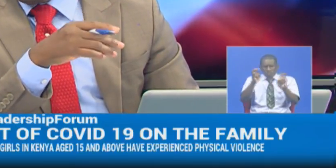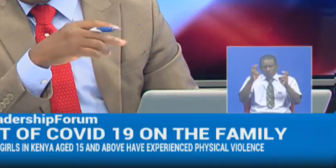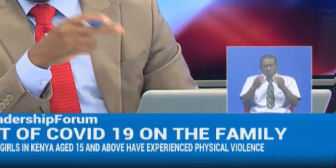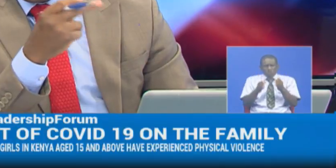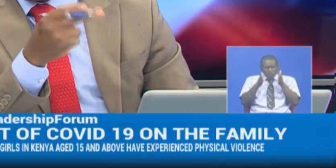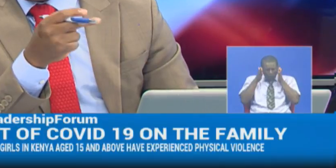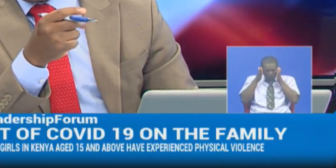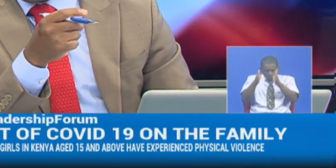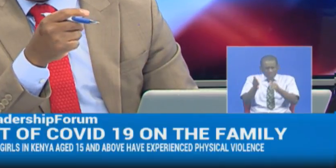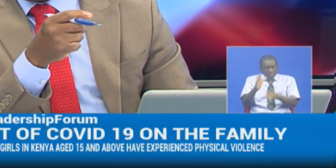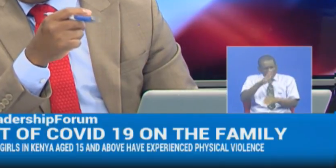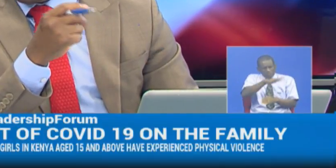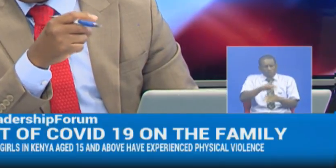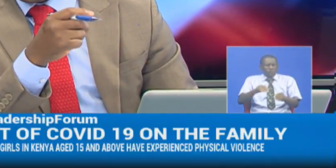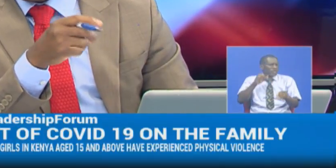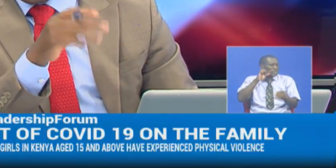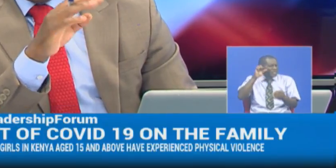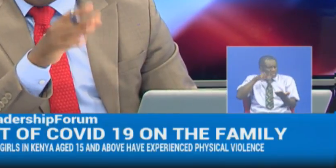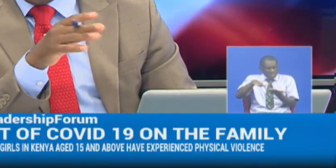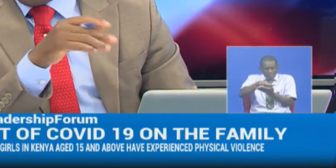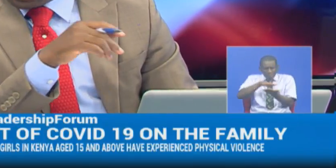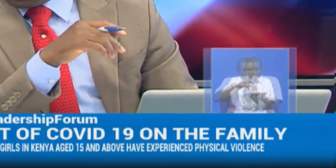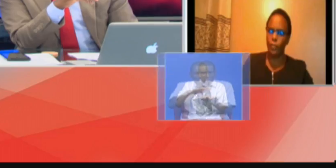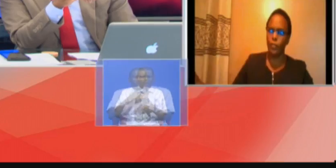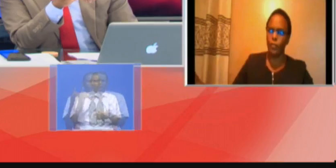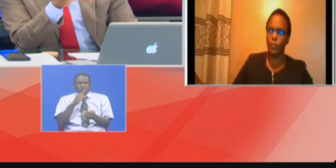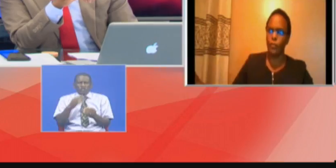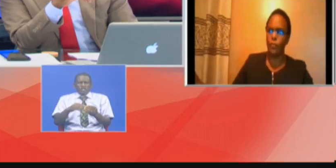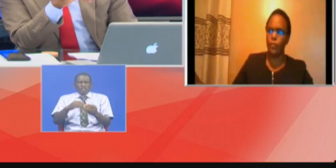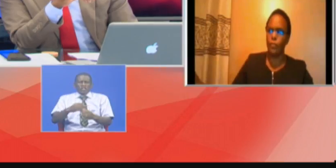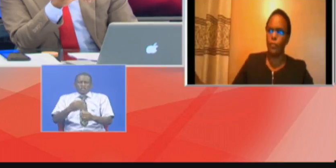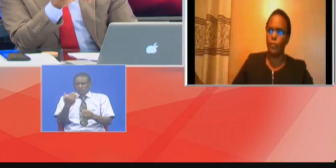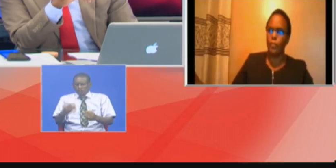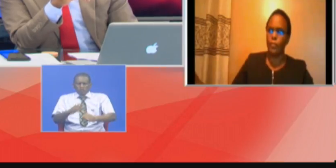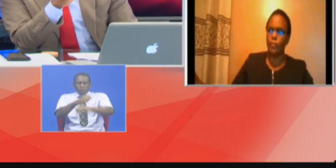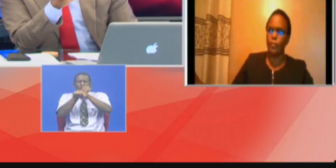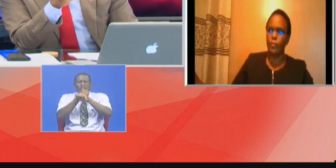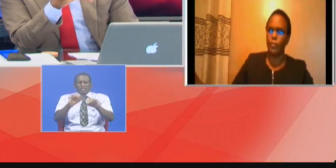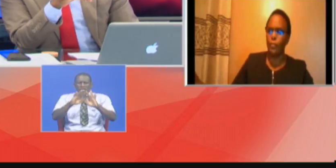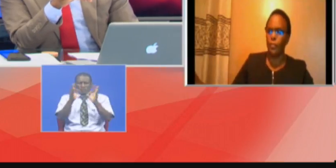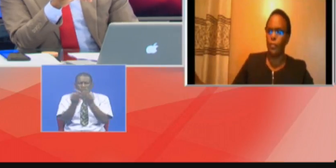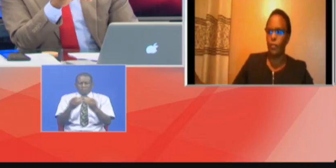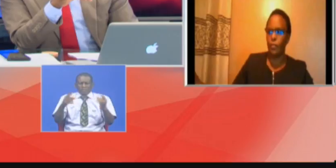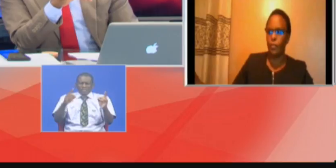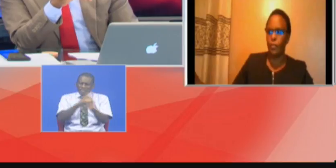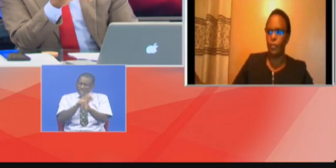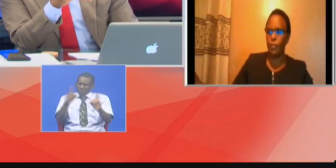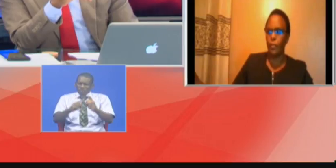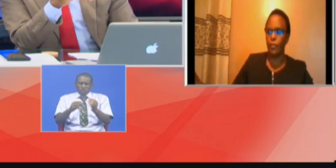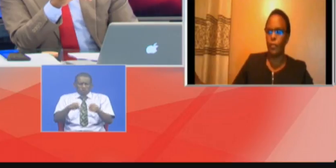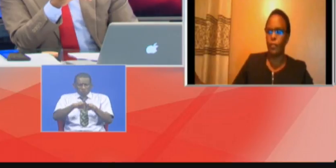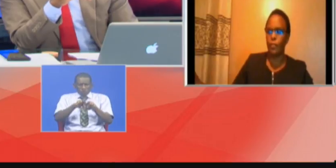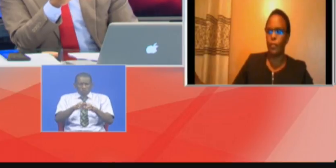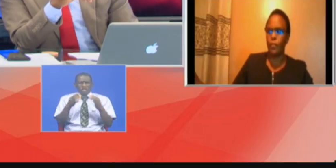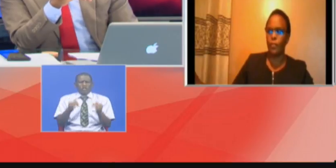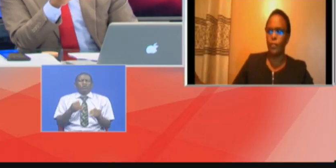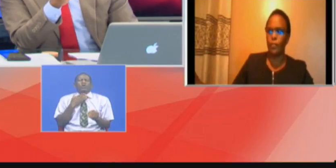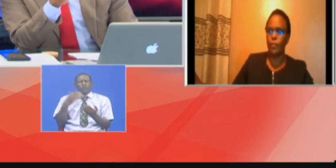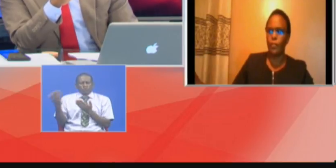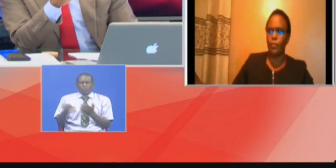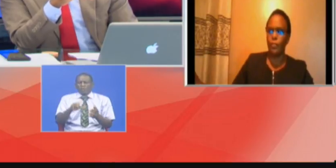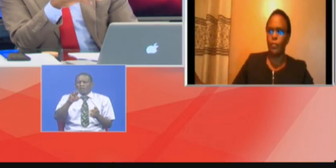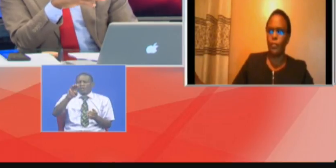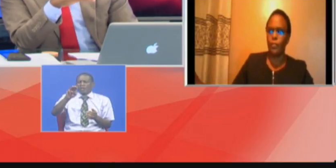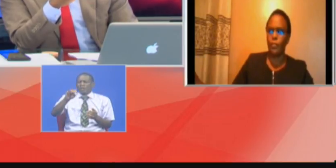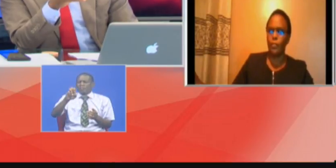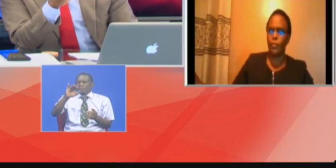this evening on gender-based violence, child protection, and finally, our family dynamics as well. And I want to just rope in Marcy Shege on this